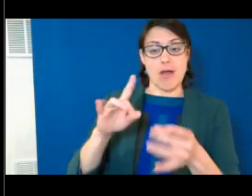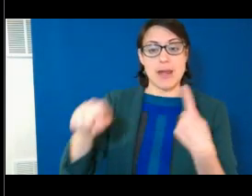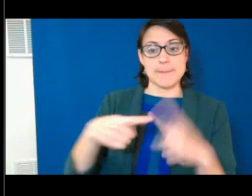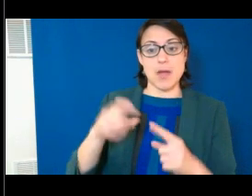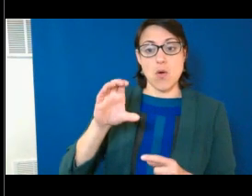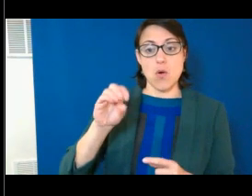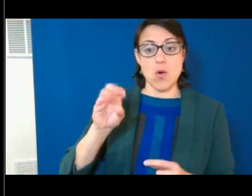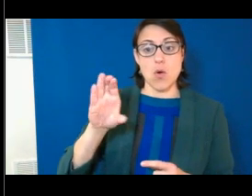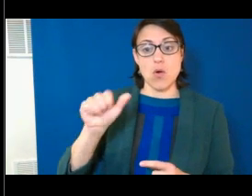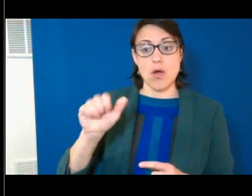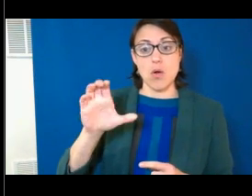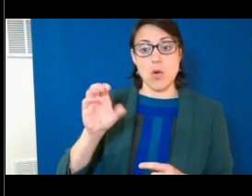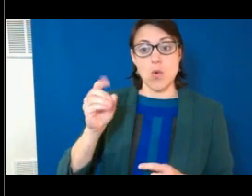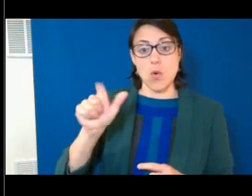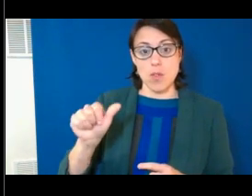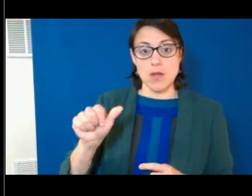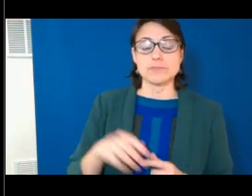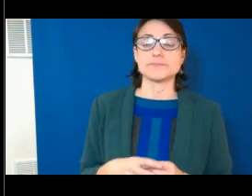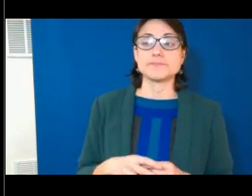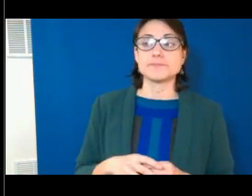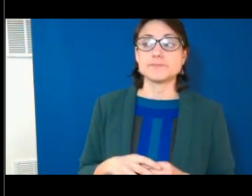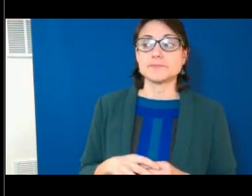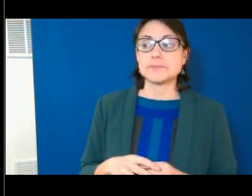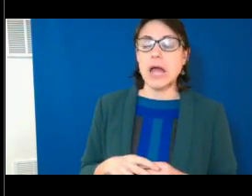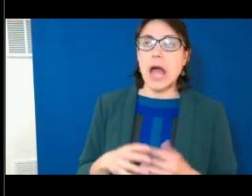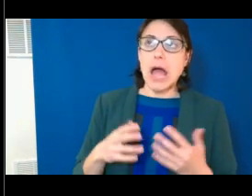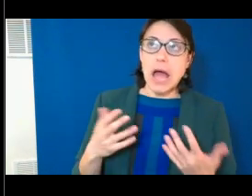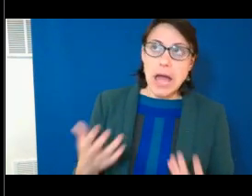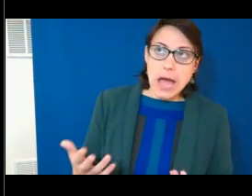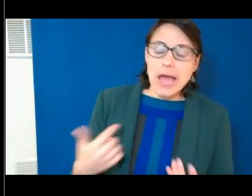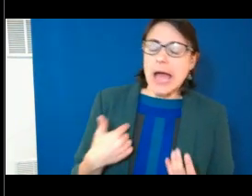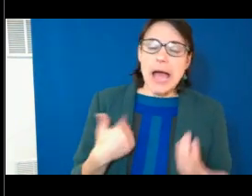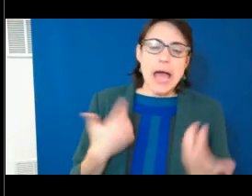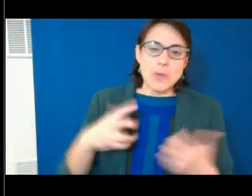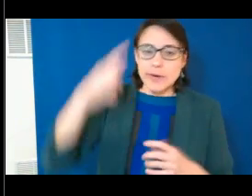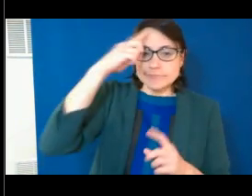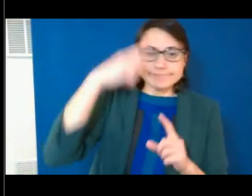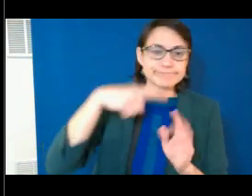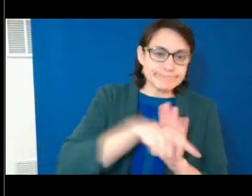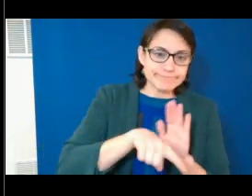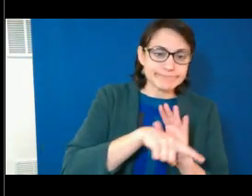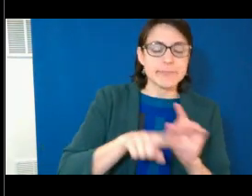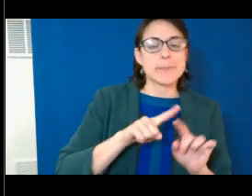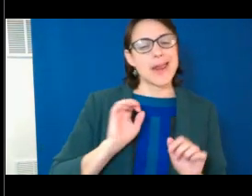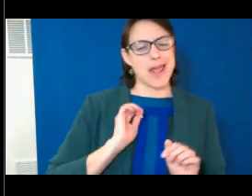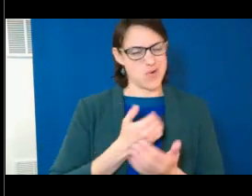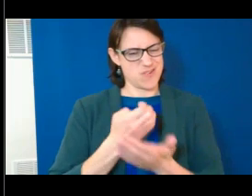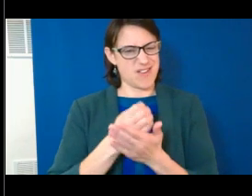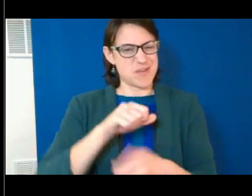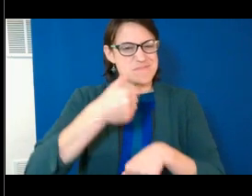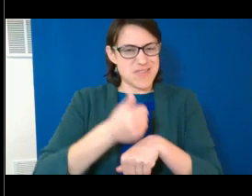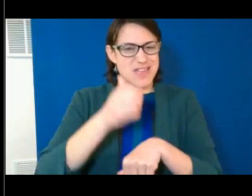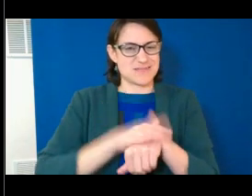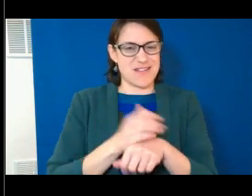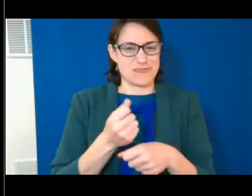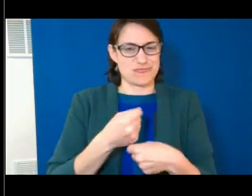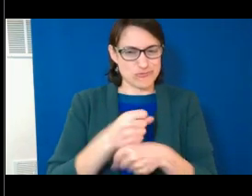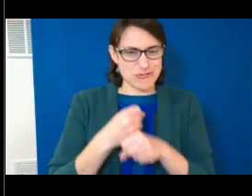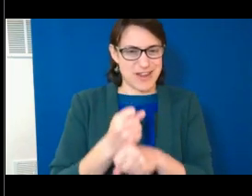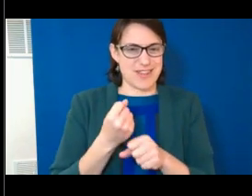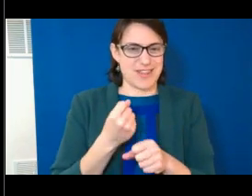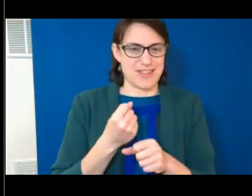for a long time about how, not to be pessimistic, but our economy is based upon generating waste. Like Coca-Cola feels they're successful if